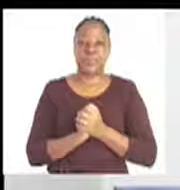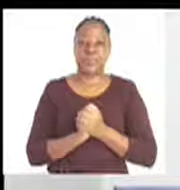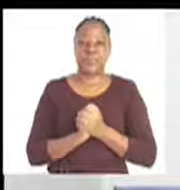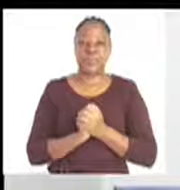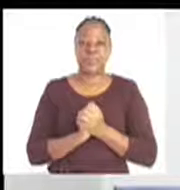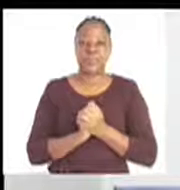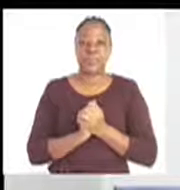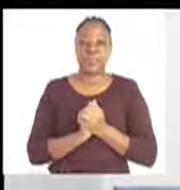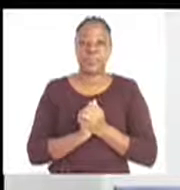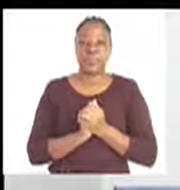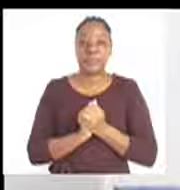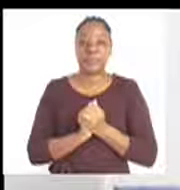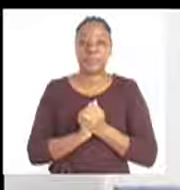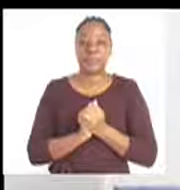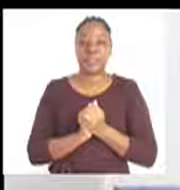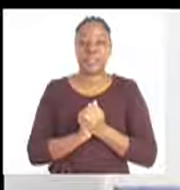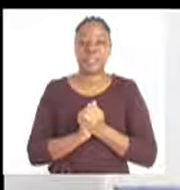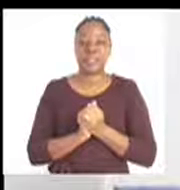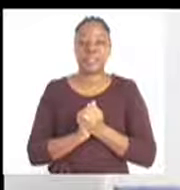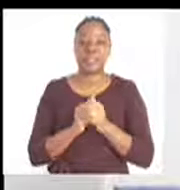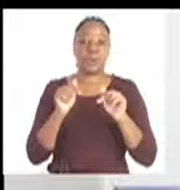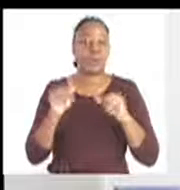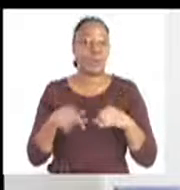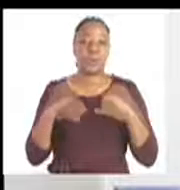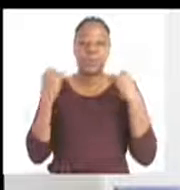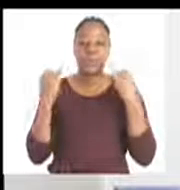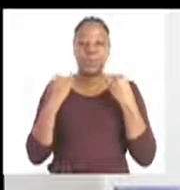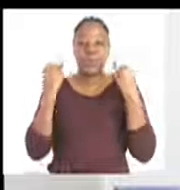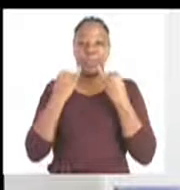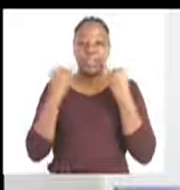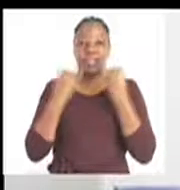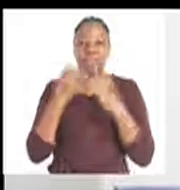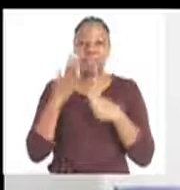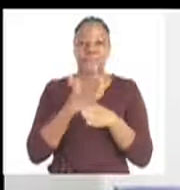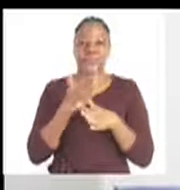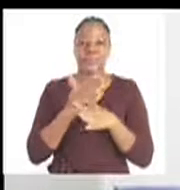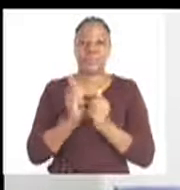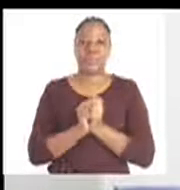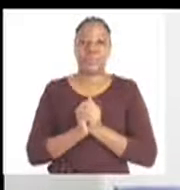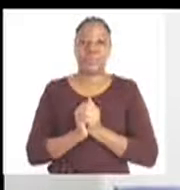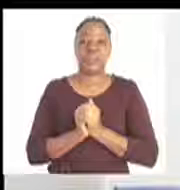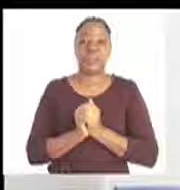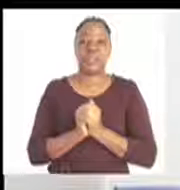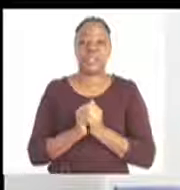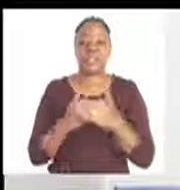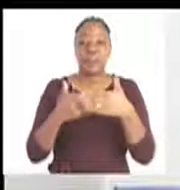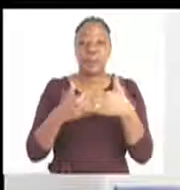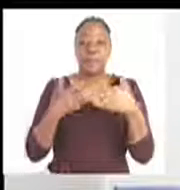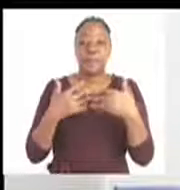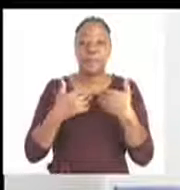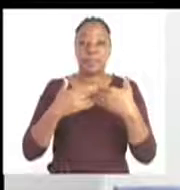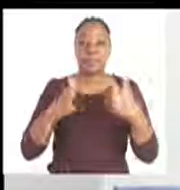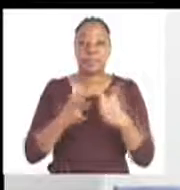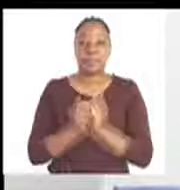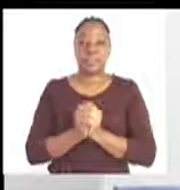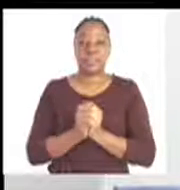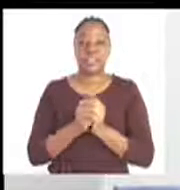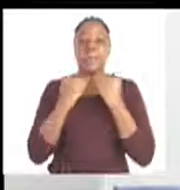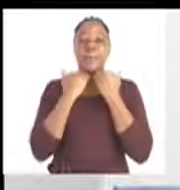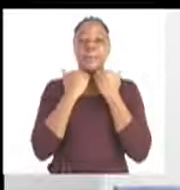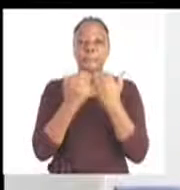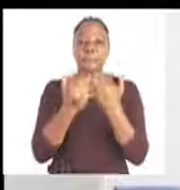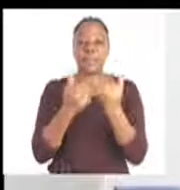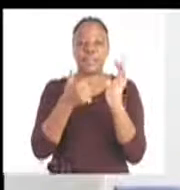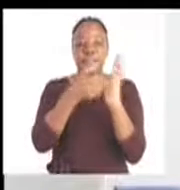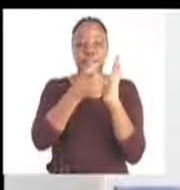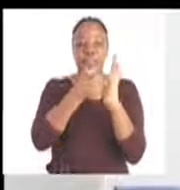autumn, and we're going to have so much fun talking about autumn. But before we get into today's lesson, it is very important for us